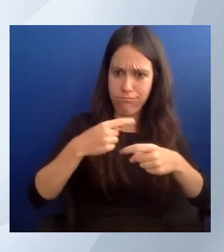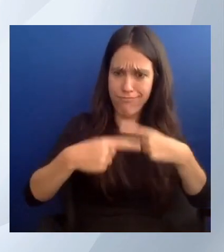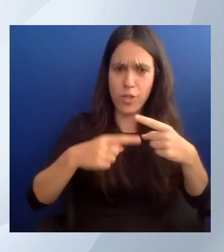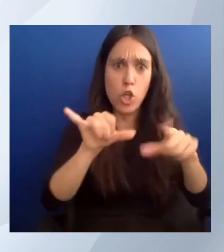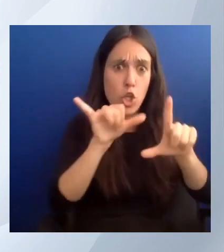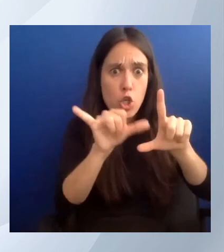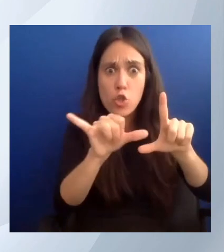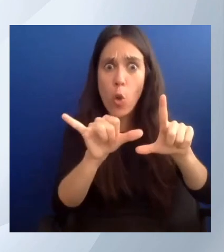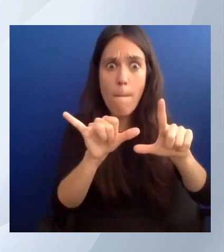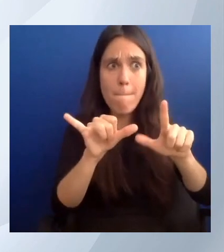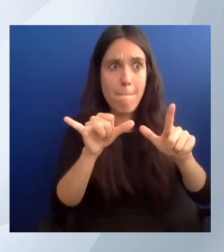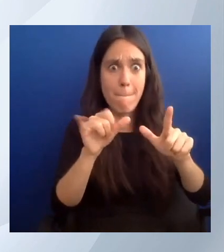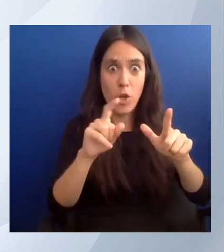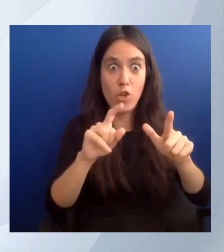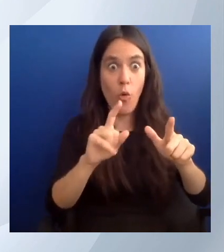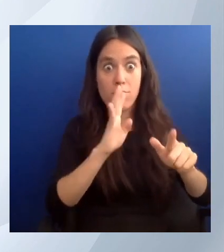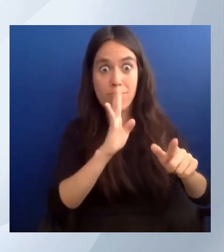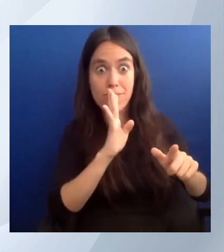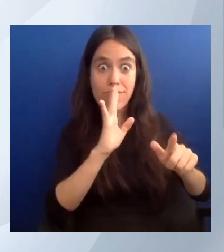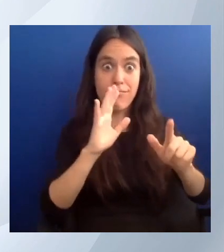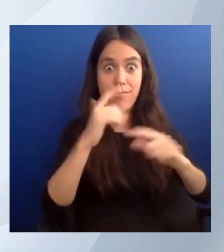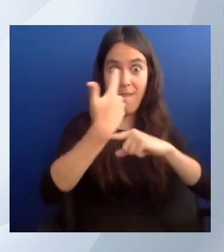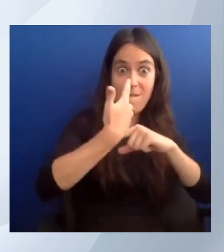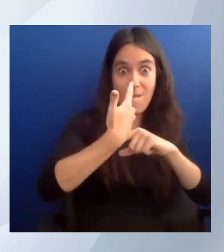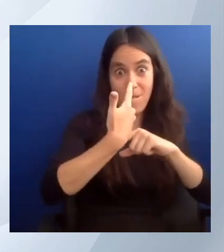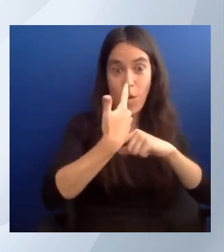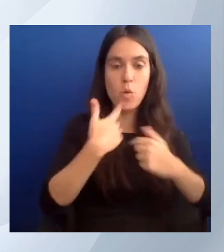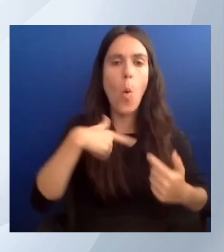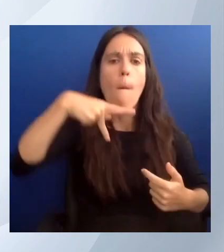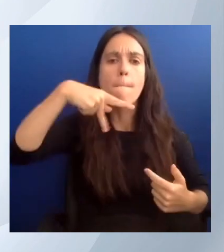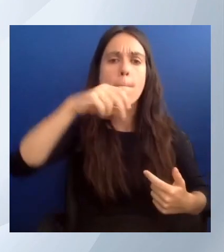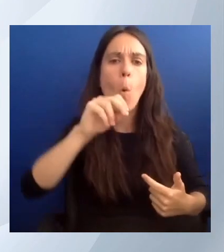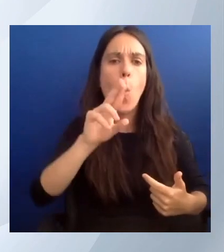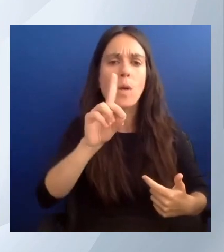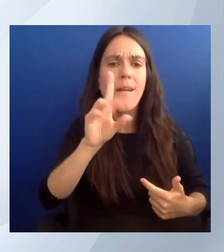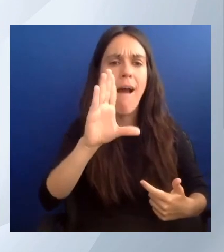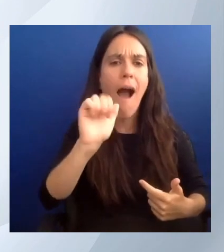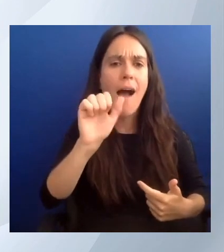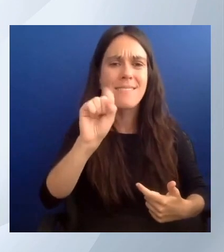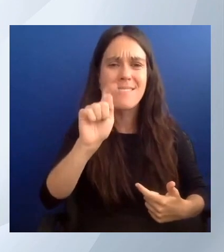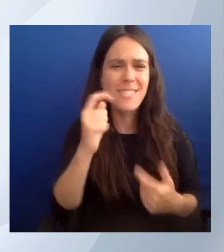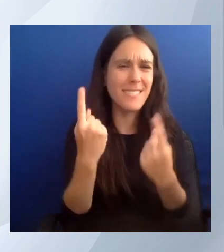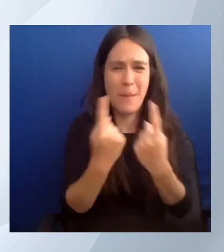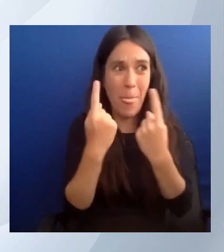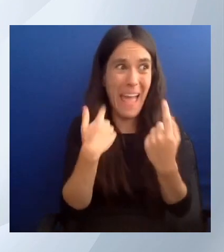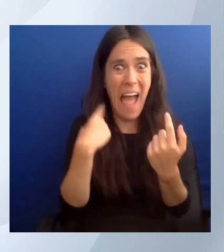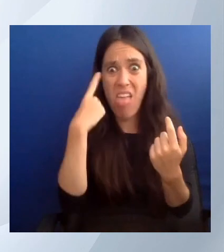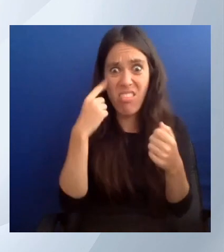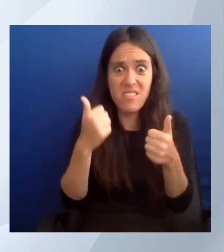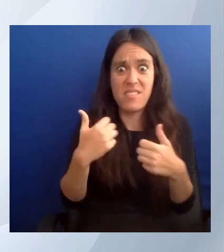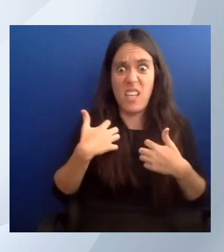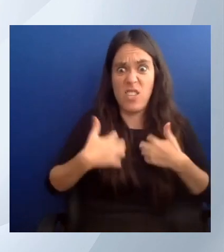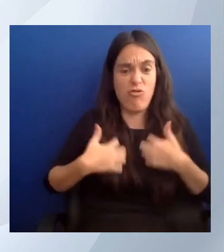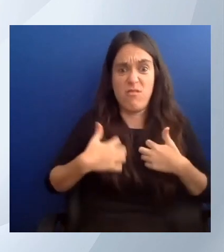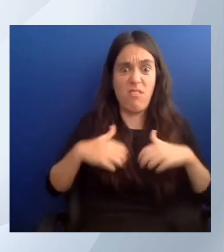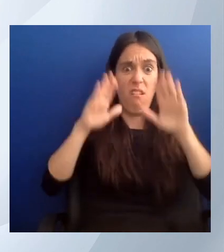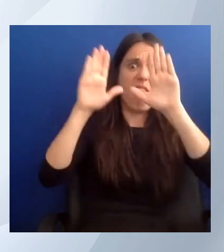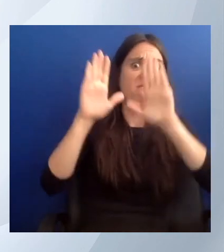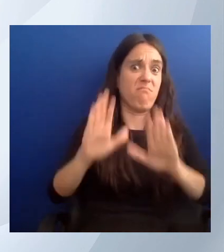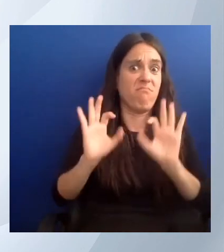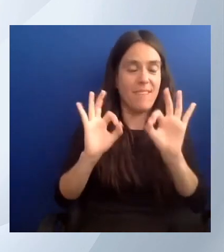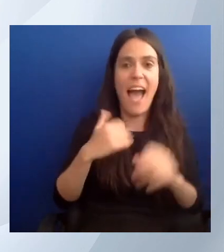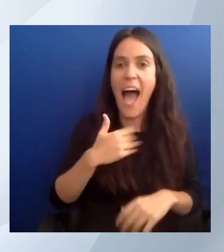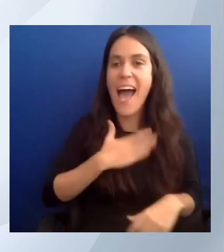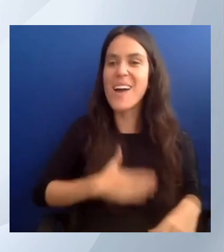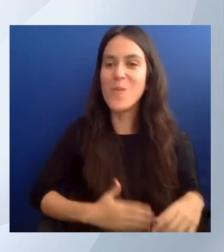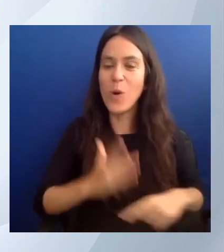watching. Awesome, thank you. Yes, or a podcast or something. You need to get this out there. I really want to start a podcast, but it's one